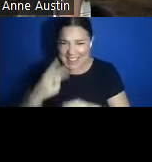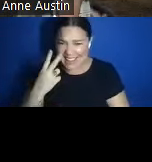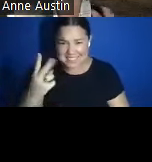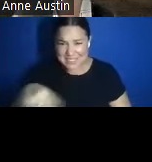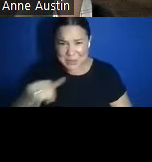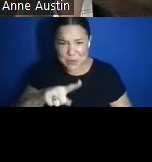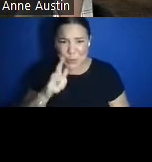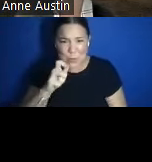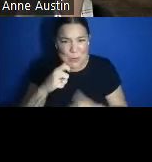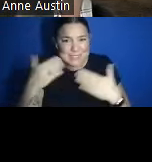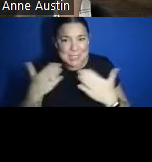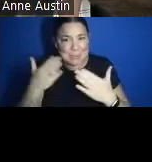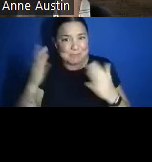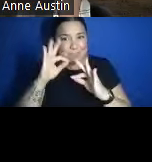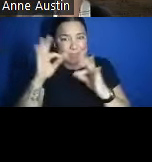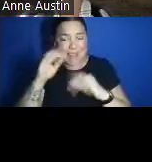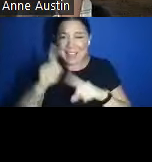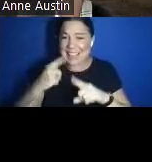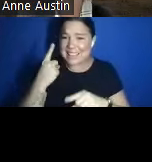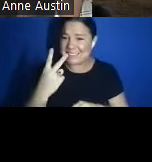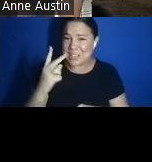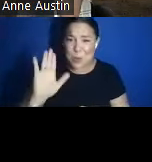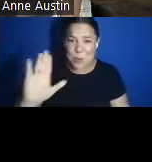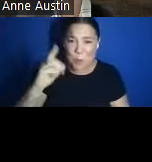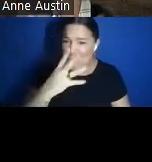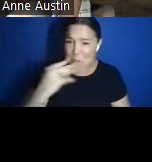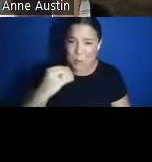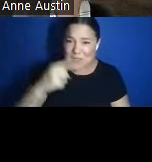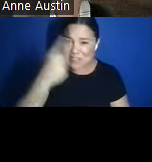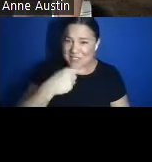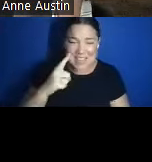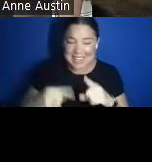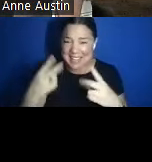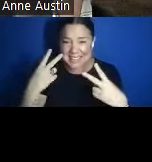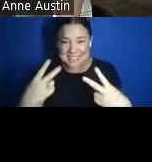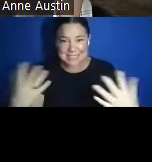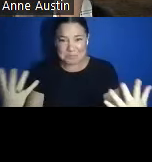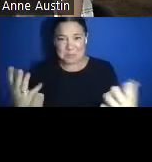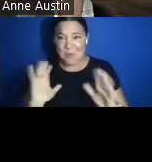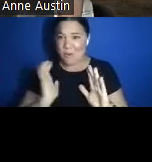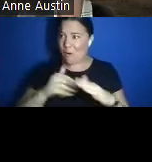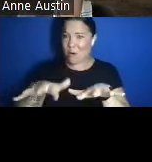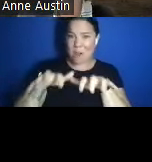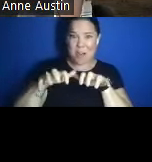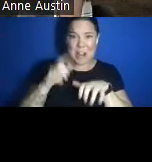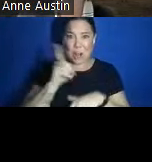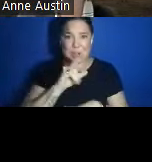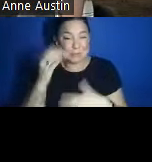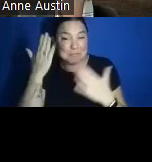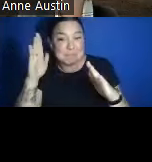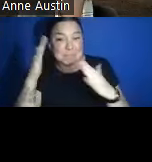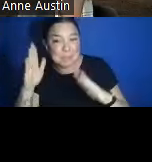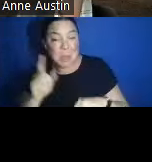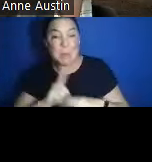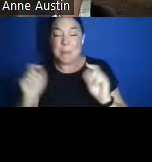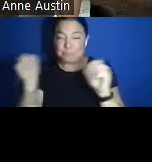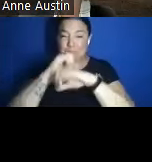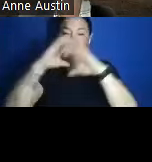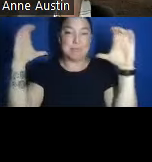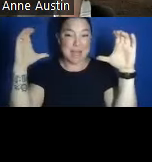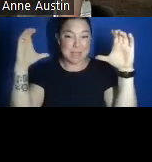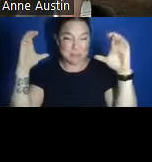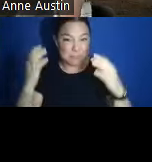now. I can't see your beautiful faces. I don't know what our audience looks like, but I can imagine that